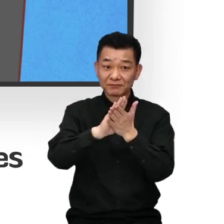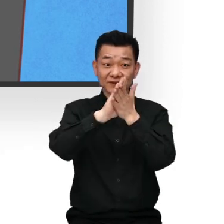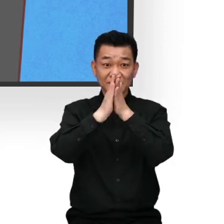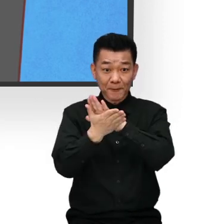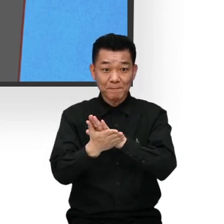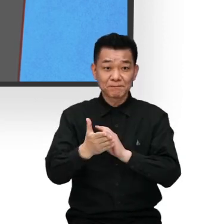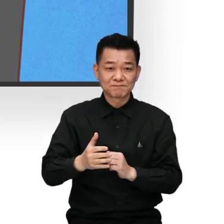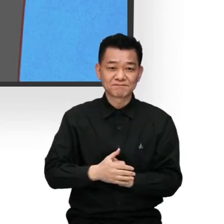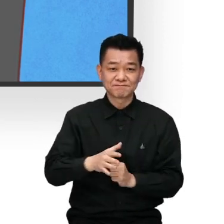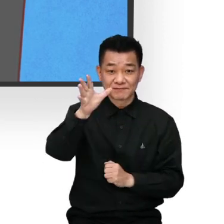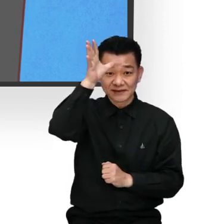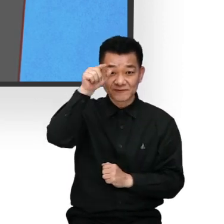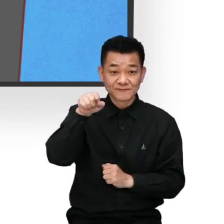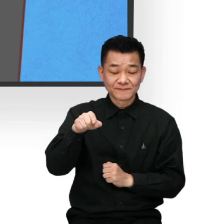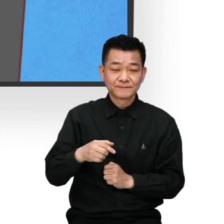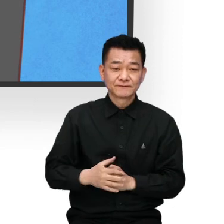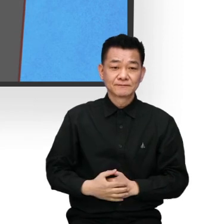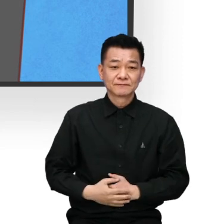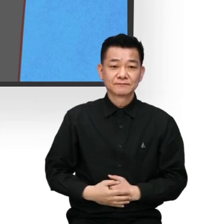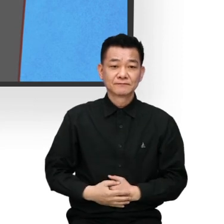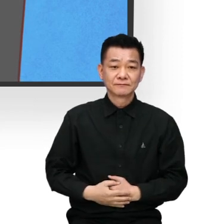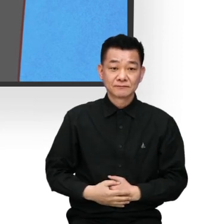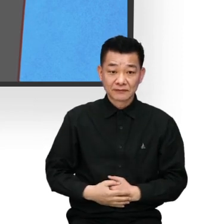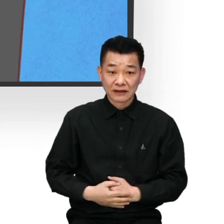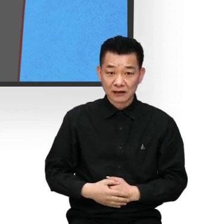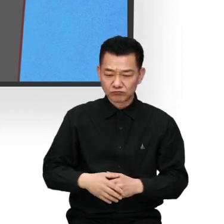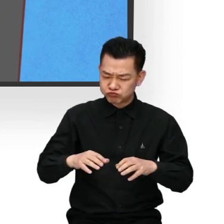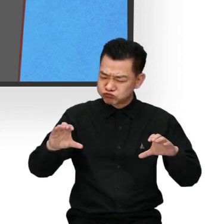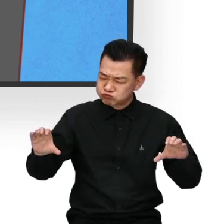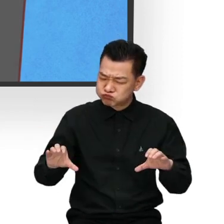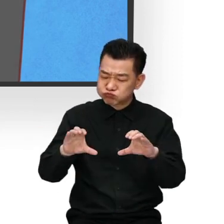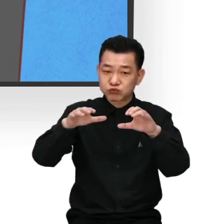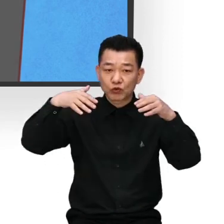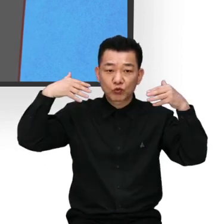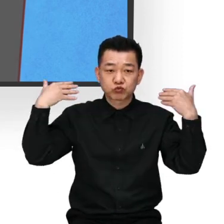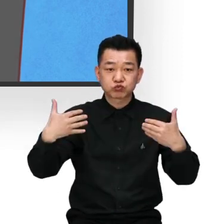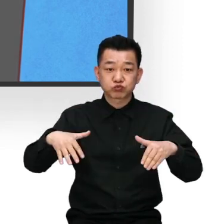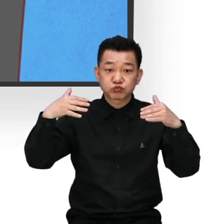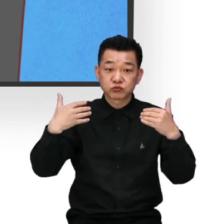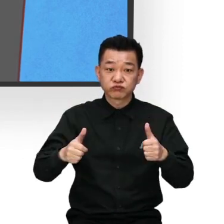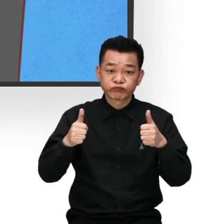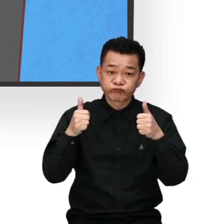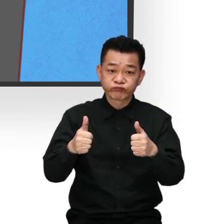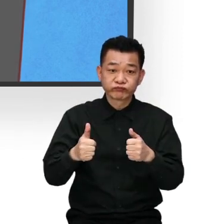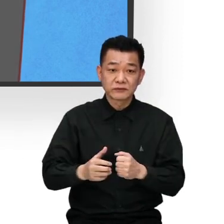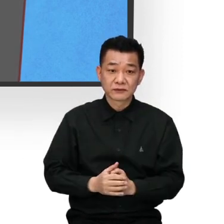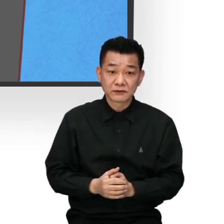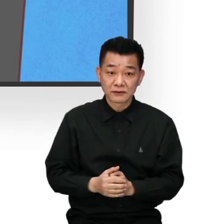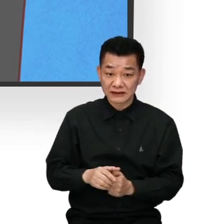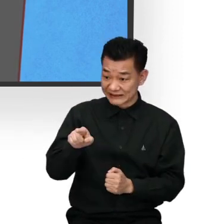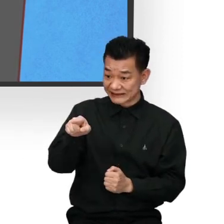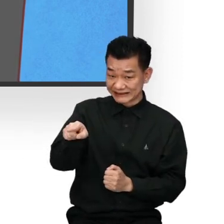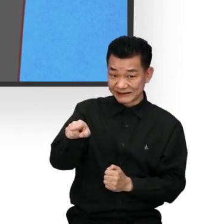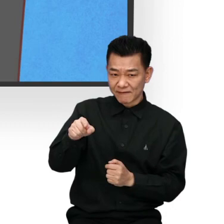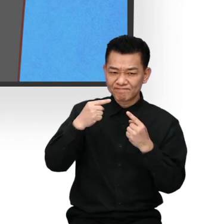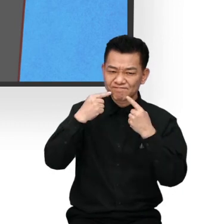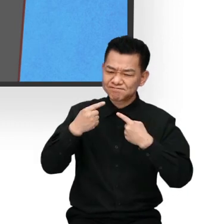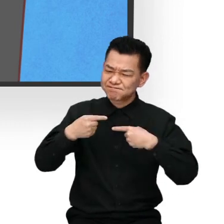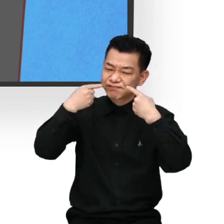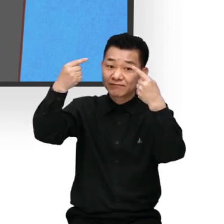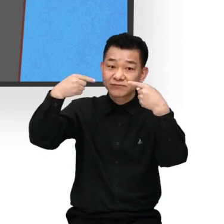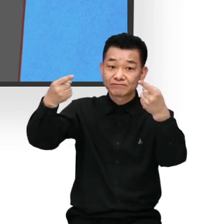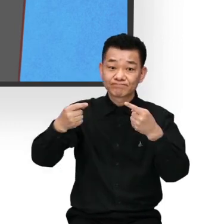Disabilities to enhance the rights of persons with disabilities and left remarkable achievements. She is the